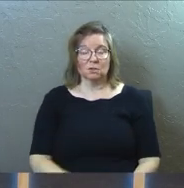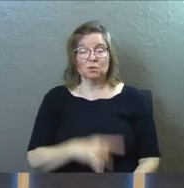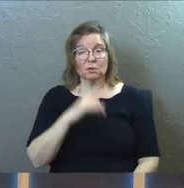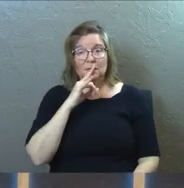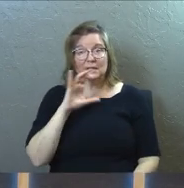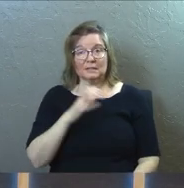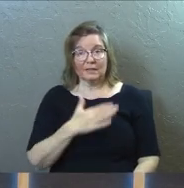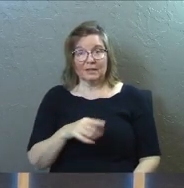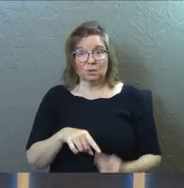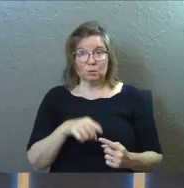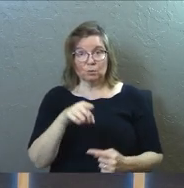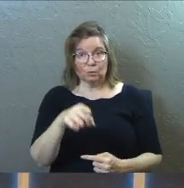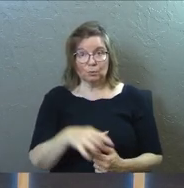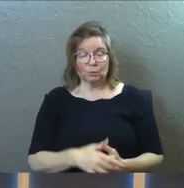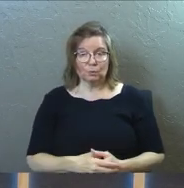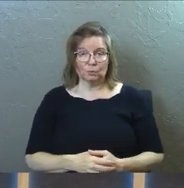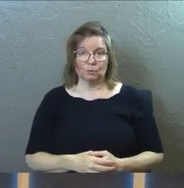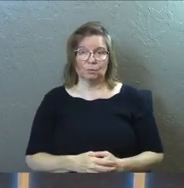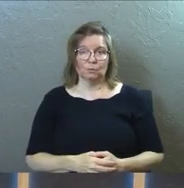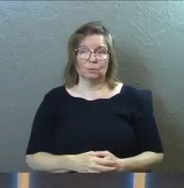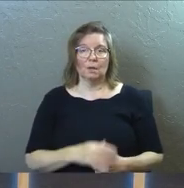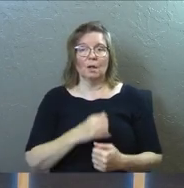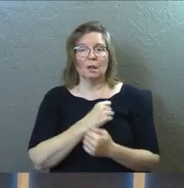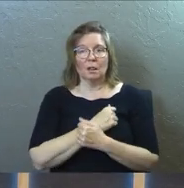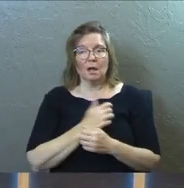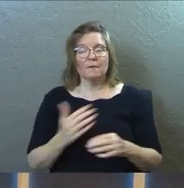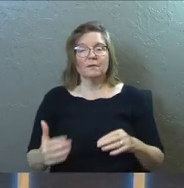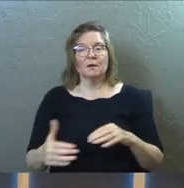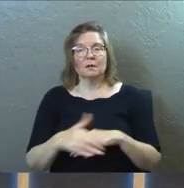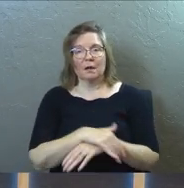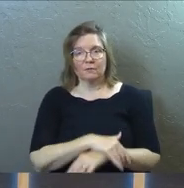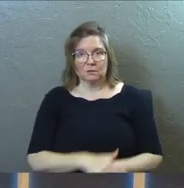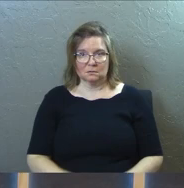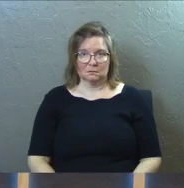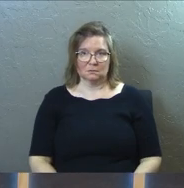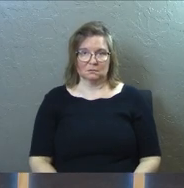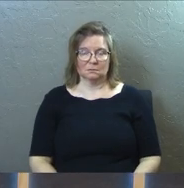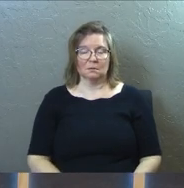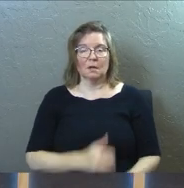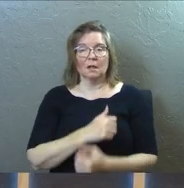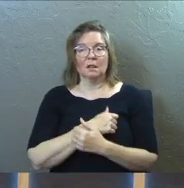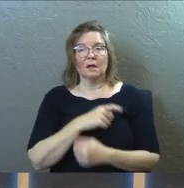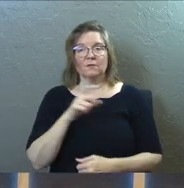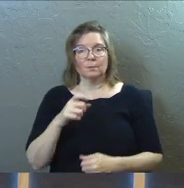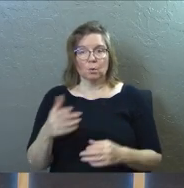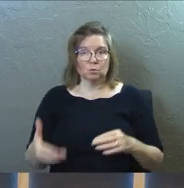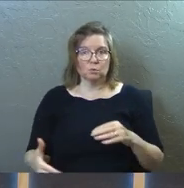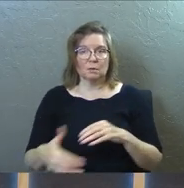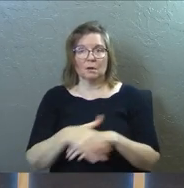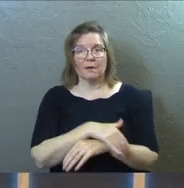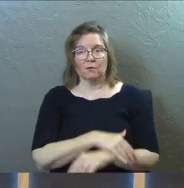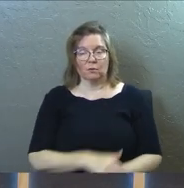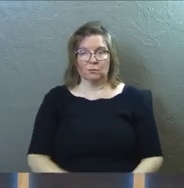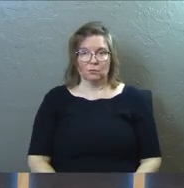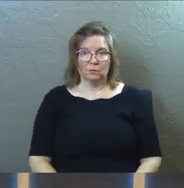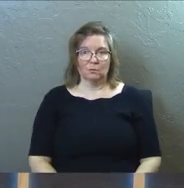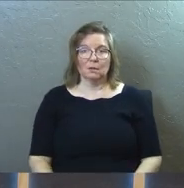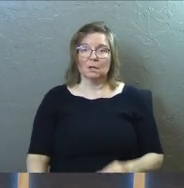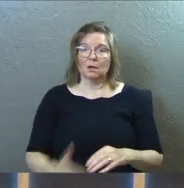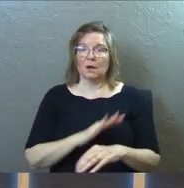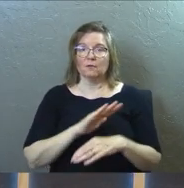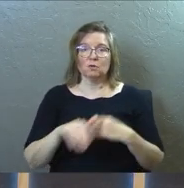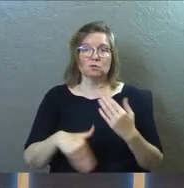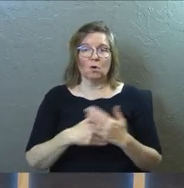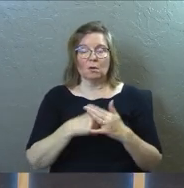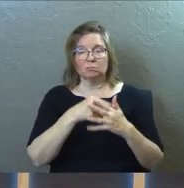Your kids have done things to you. Love covers. Love is supposed to cover. Covers